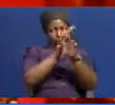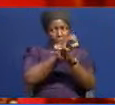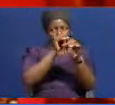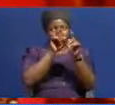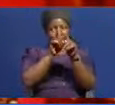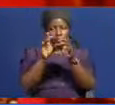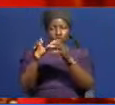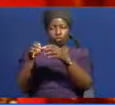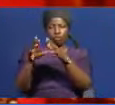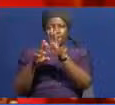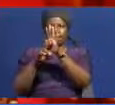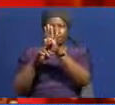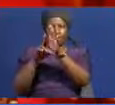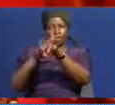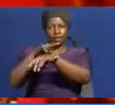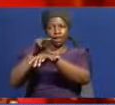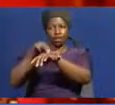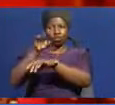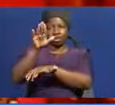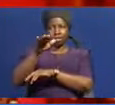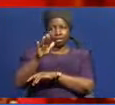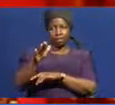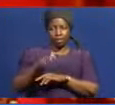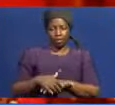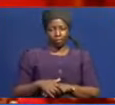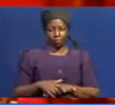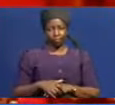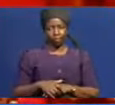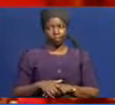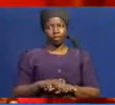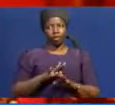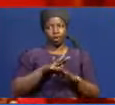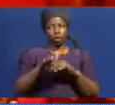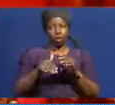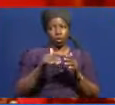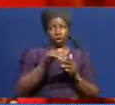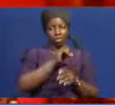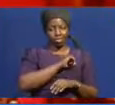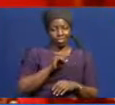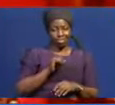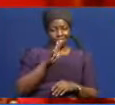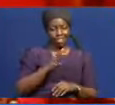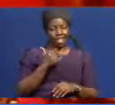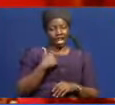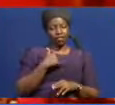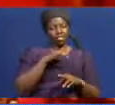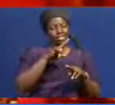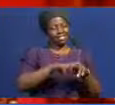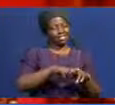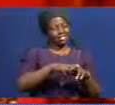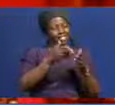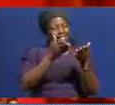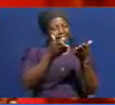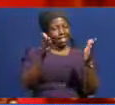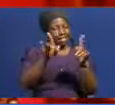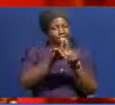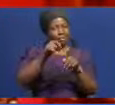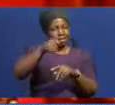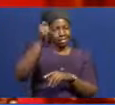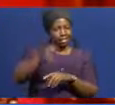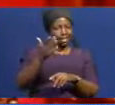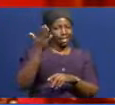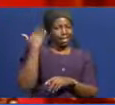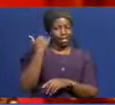parties representing the National Assembly, Mr. Speaker. All these senators have been sitting as judges for the last 2 days